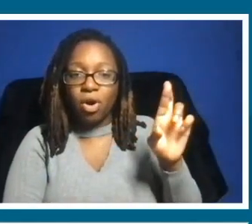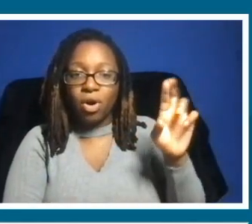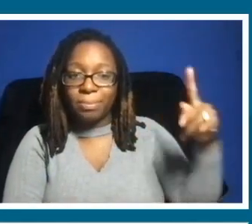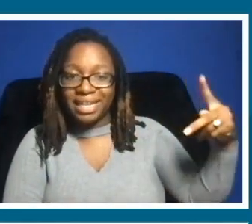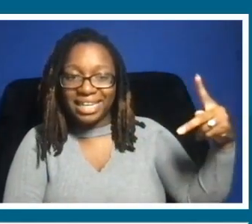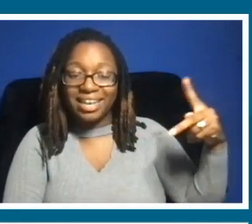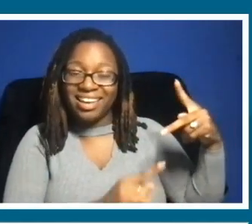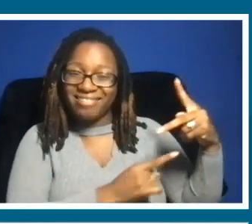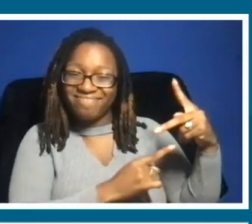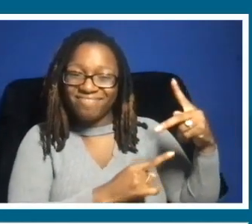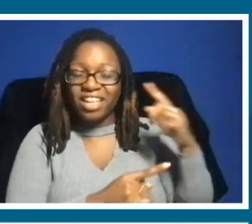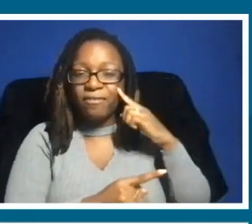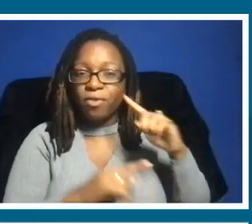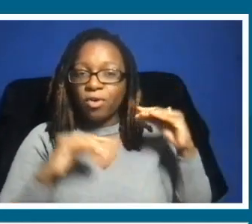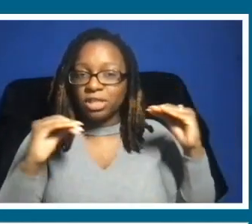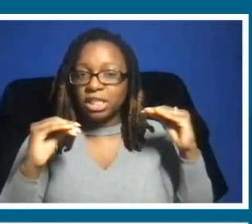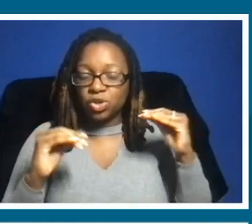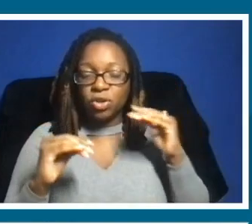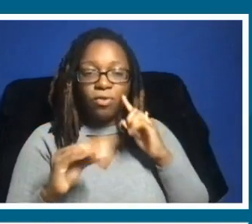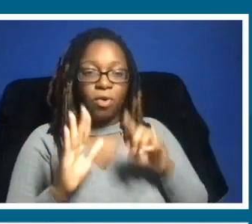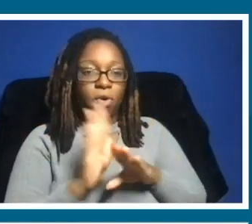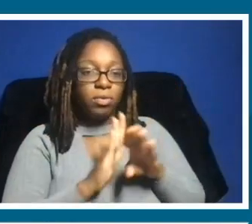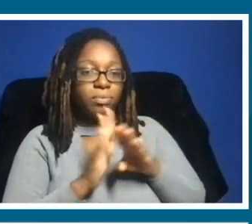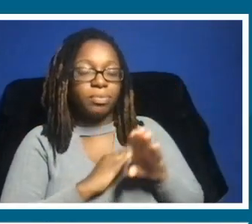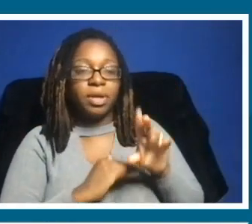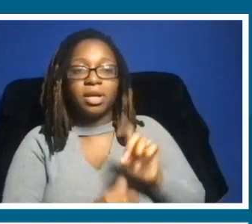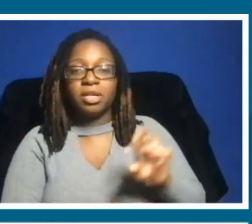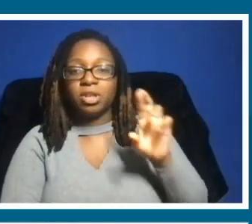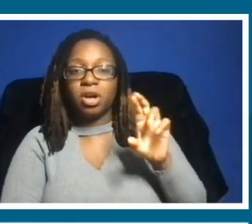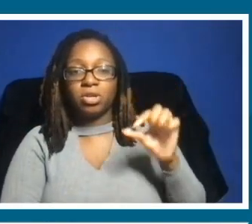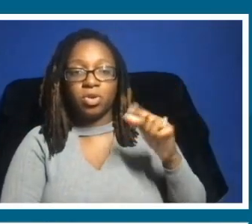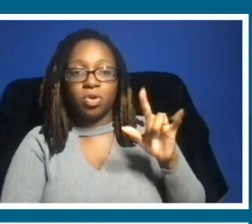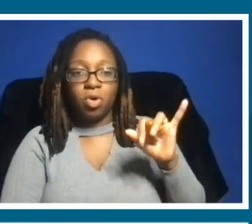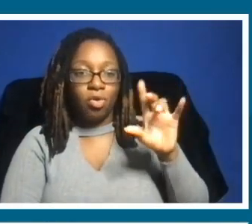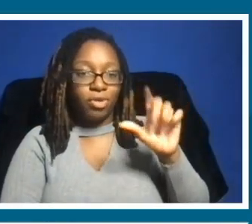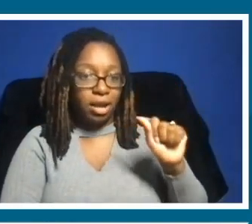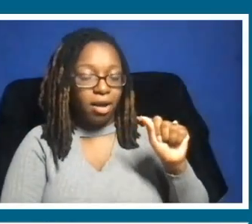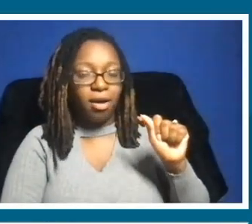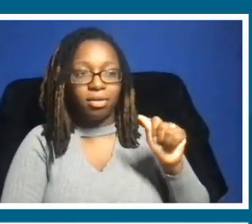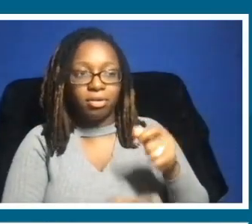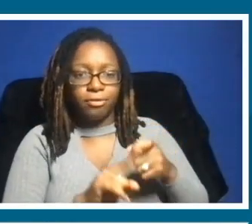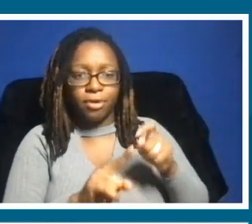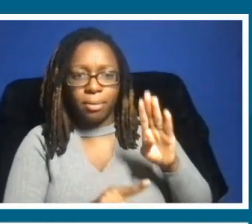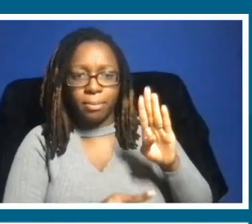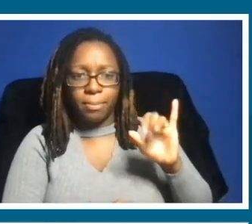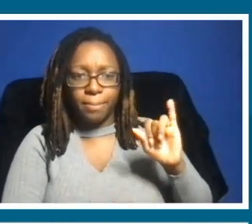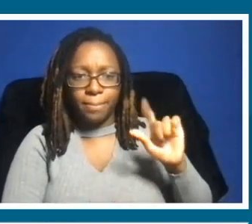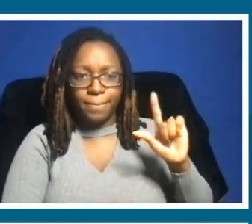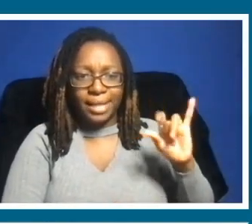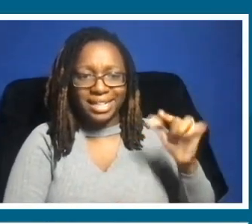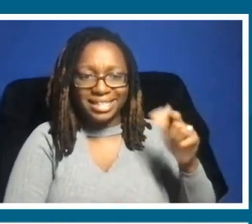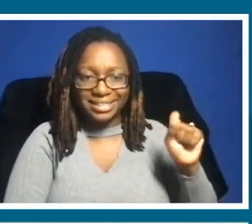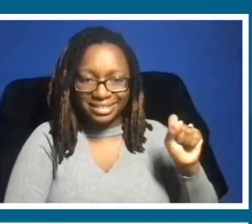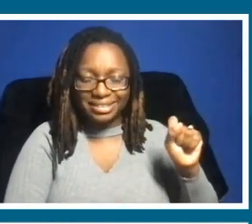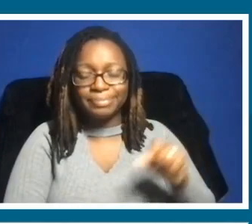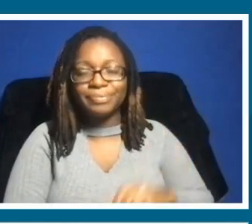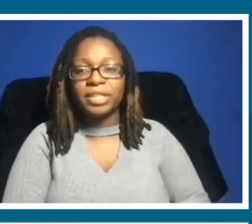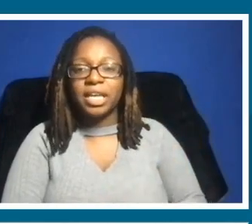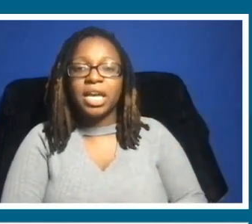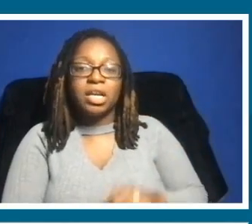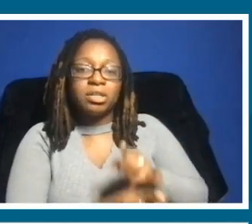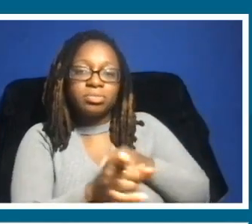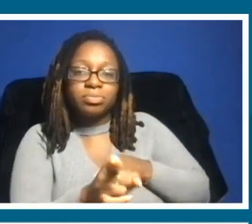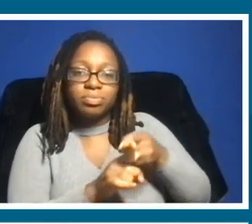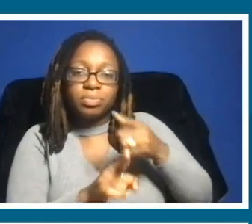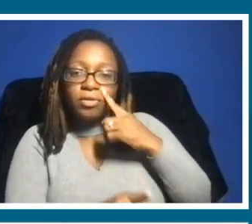framework developed by Dr. Gloria Ladson-Billings. And the primary focus of CRP